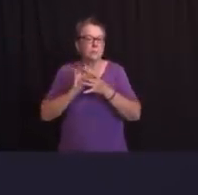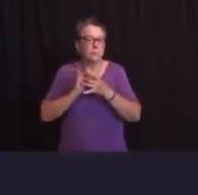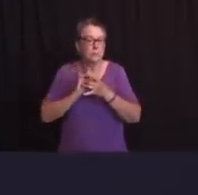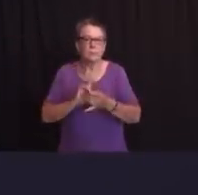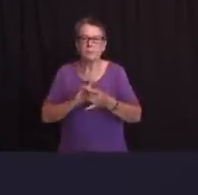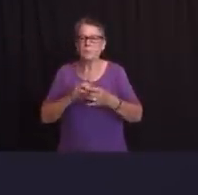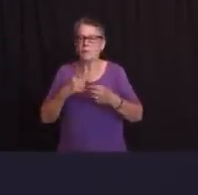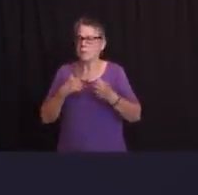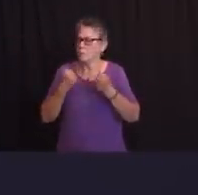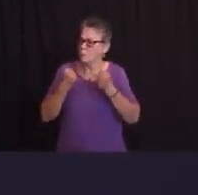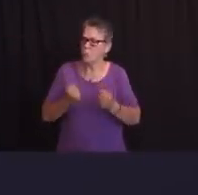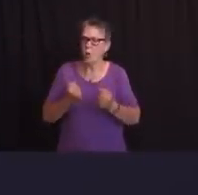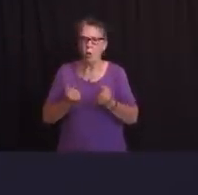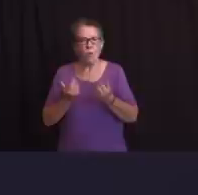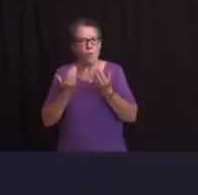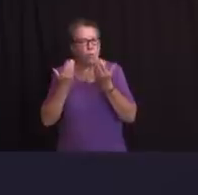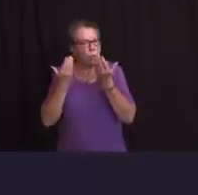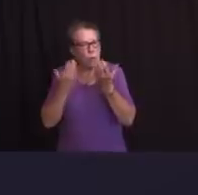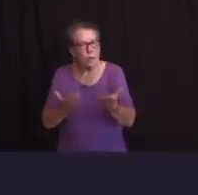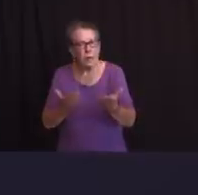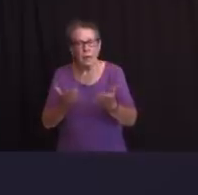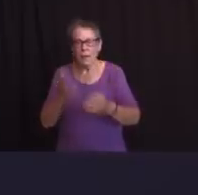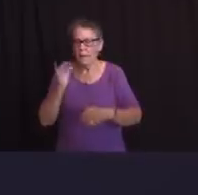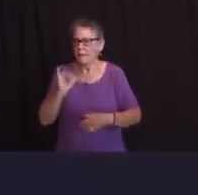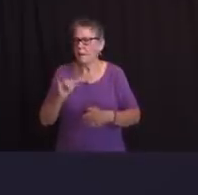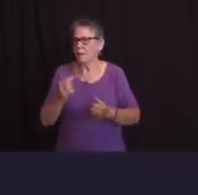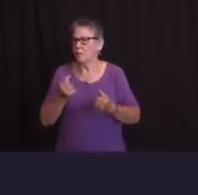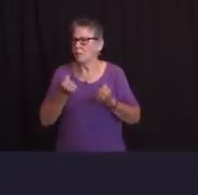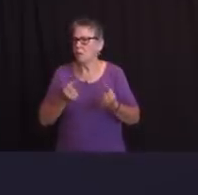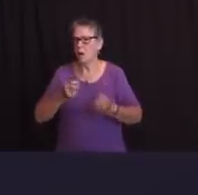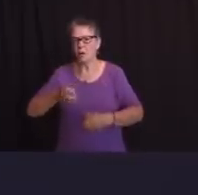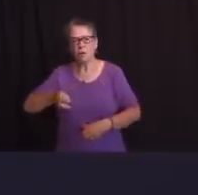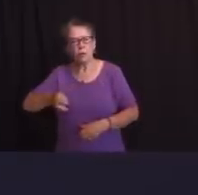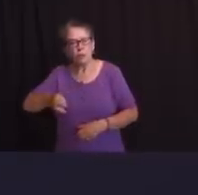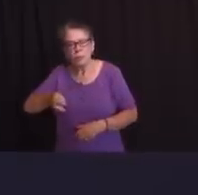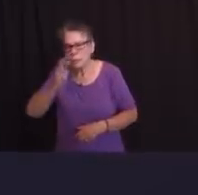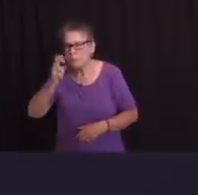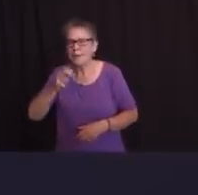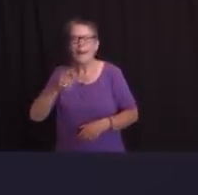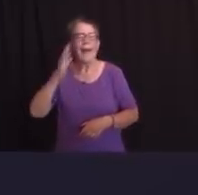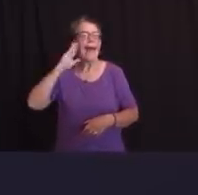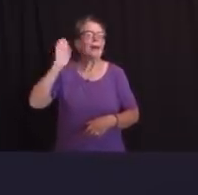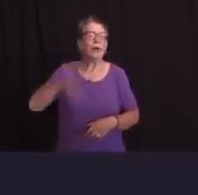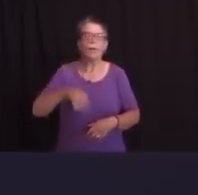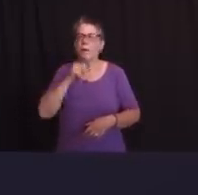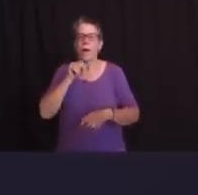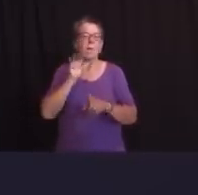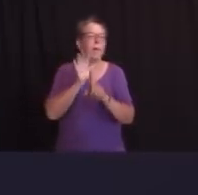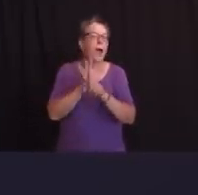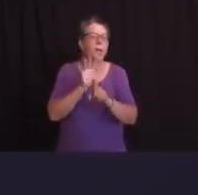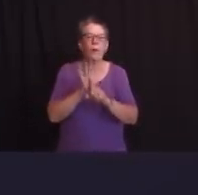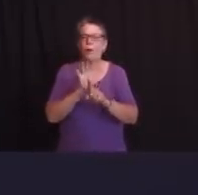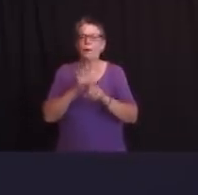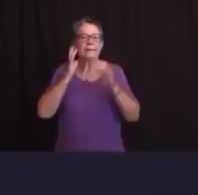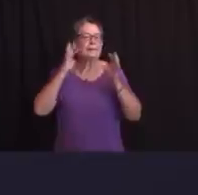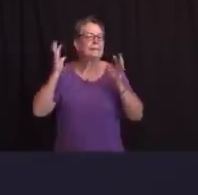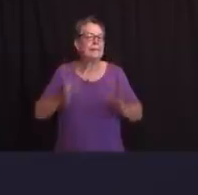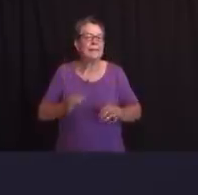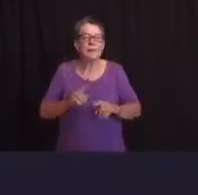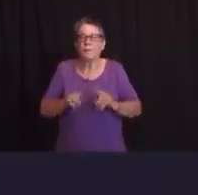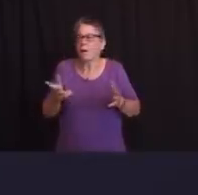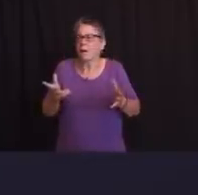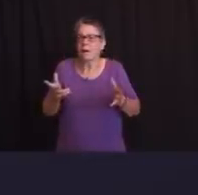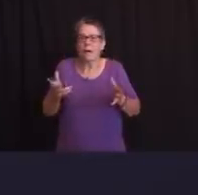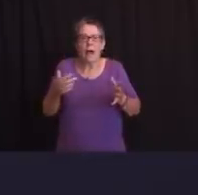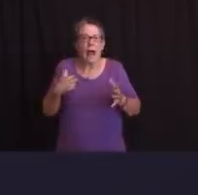recommended some pretty strong medicine, which is not popular in all quarters, I promise you. So politics has nothing to do with it. It's the